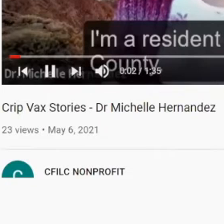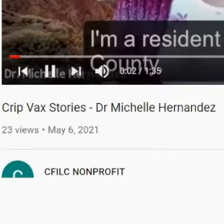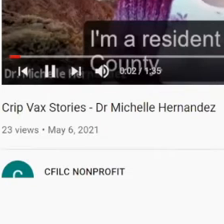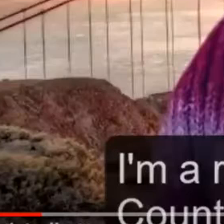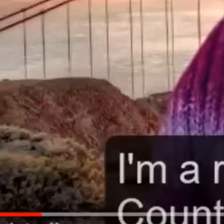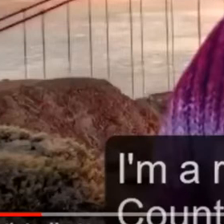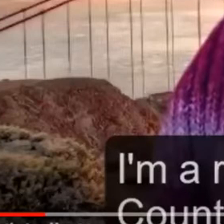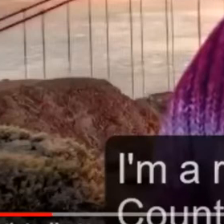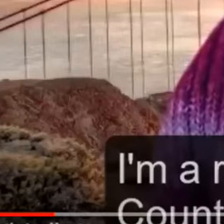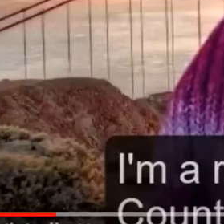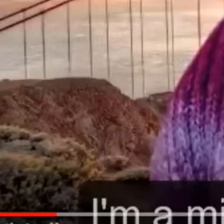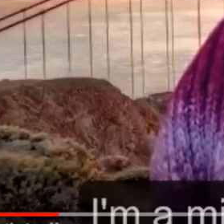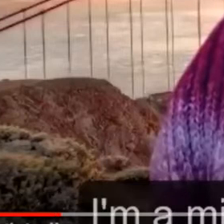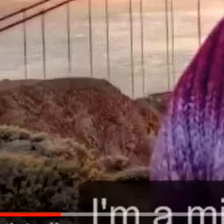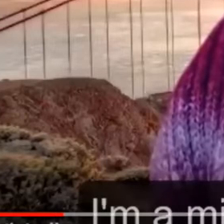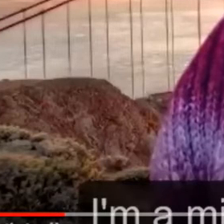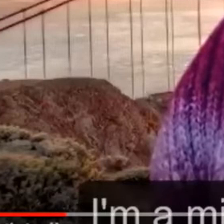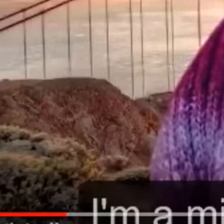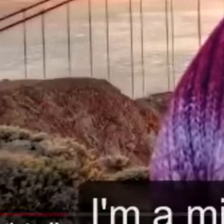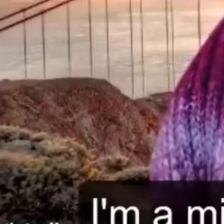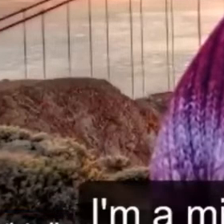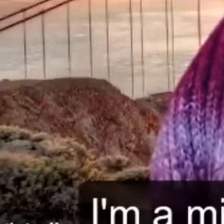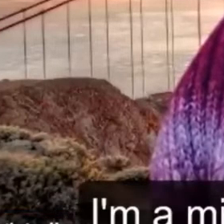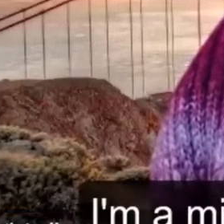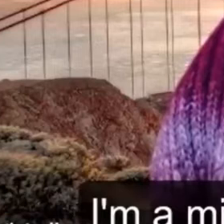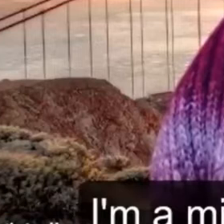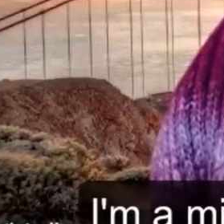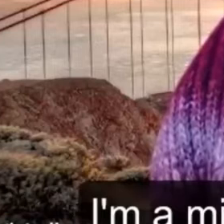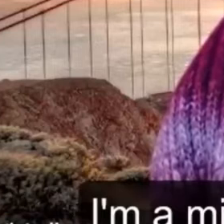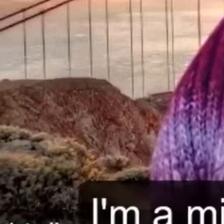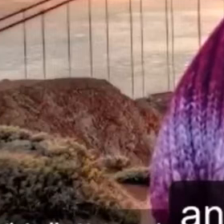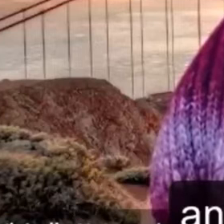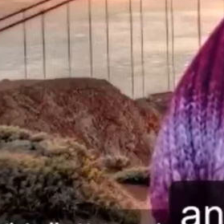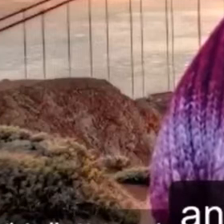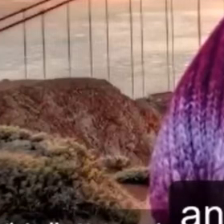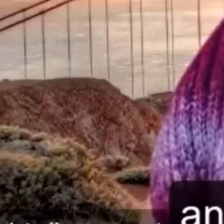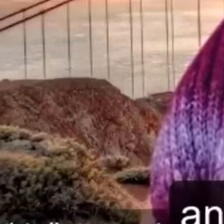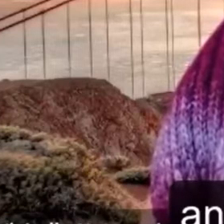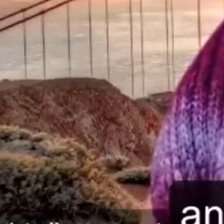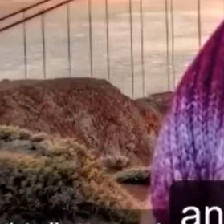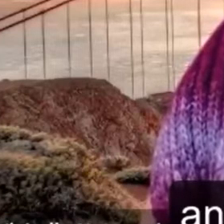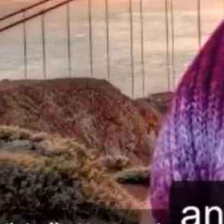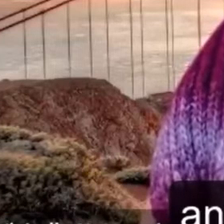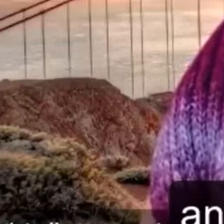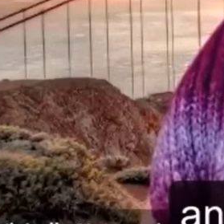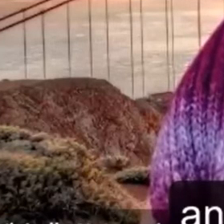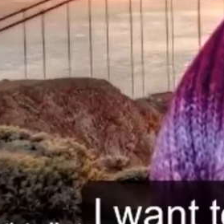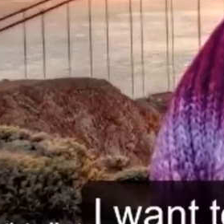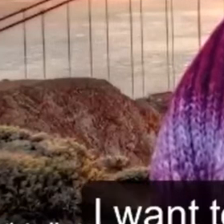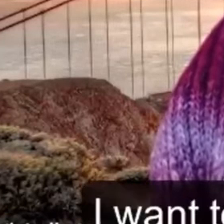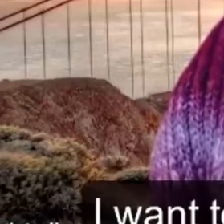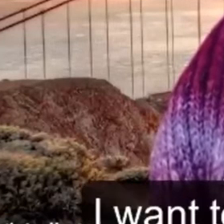of Contra Costa County. I'm a middle-aged Latinx female and a wheelchair user.